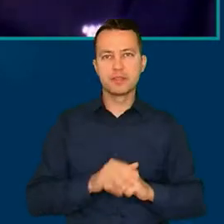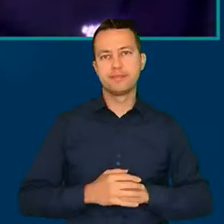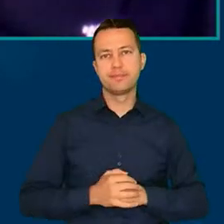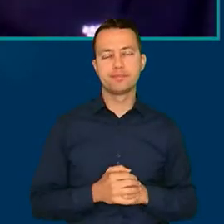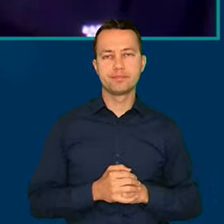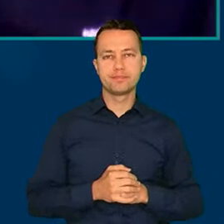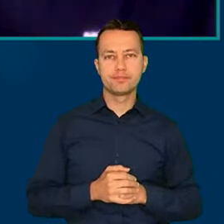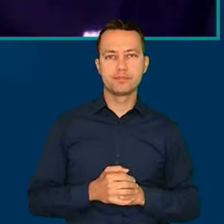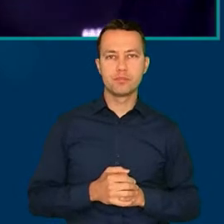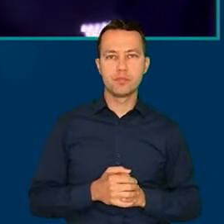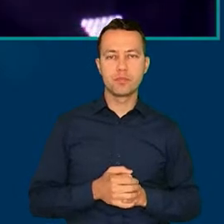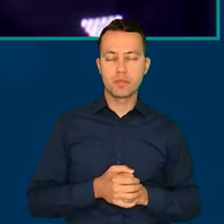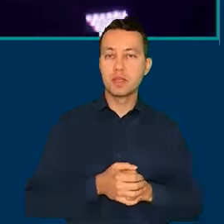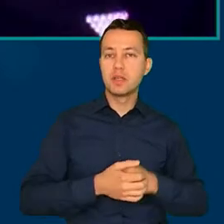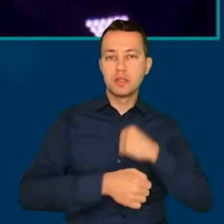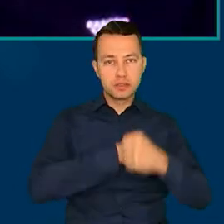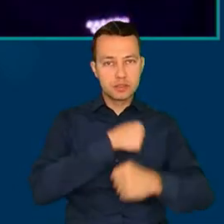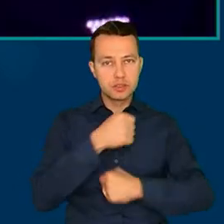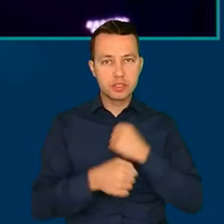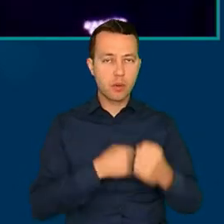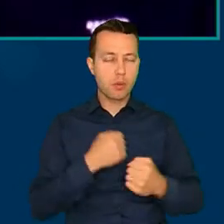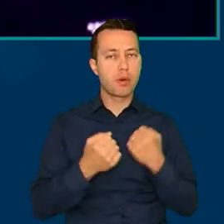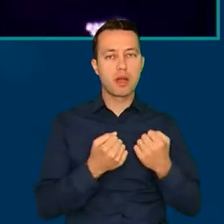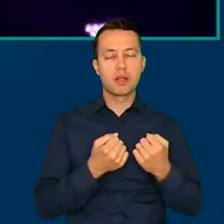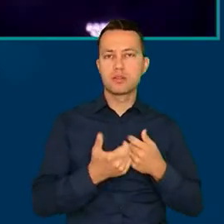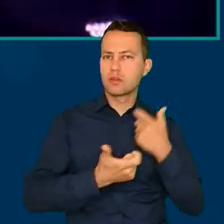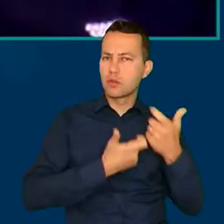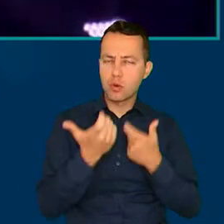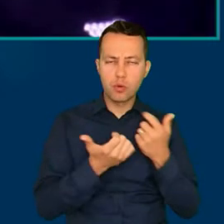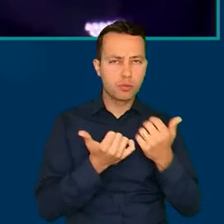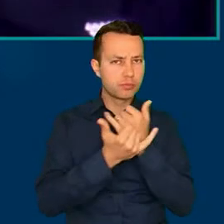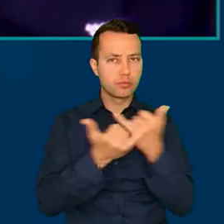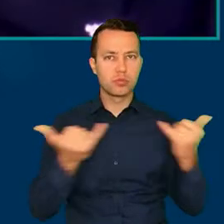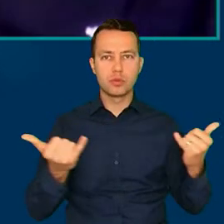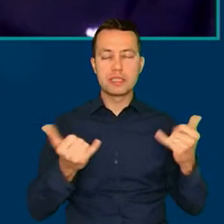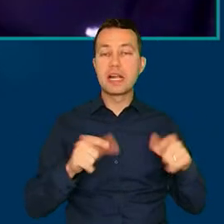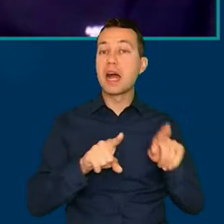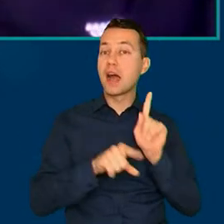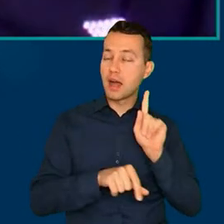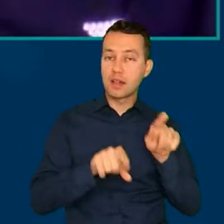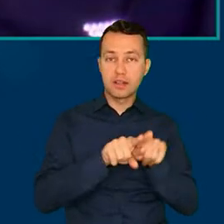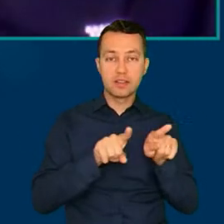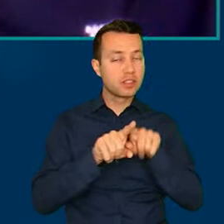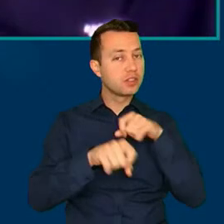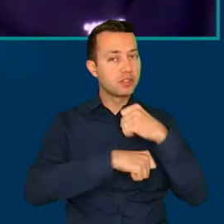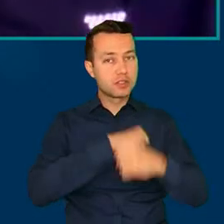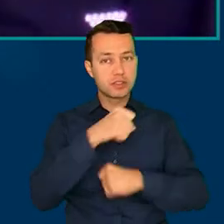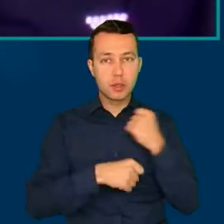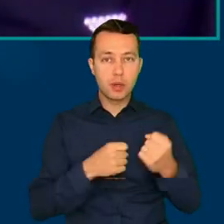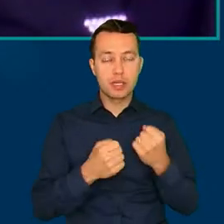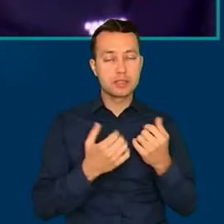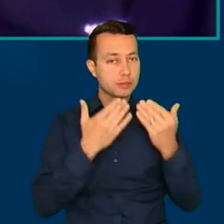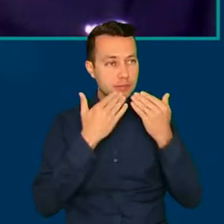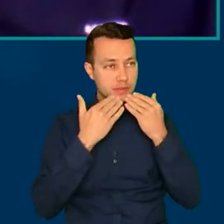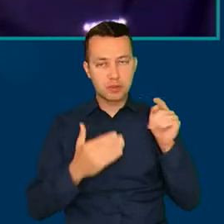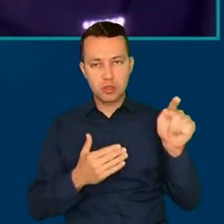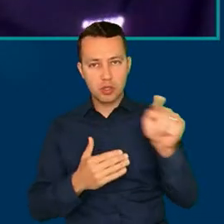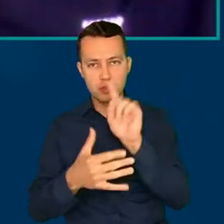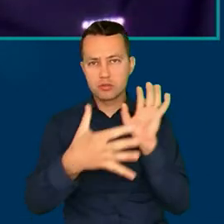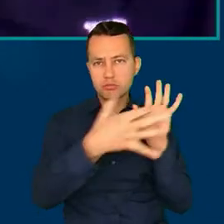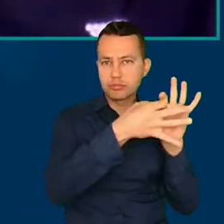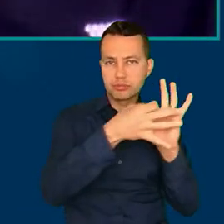chain of deliveries. So not just in their own operations, but also in the operations that